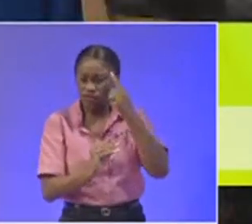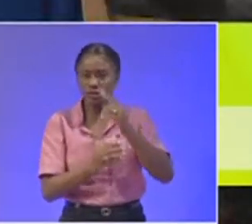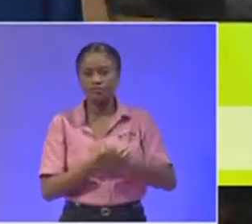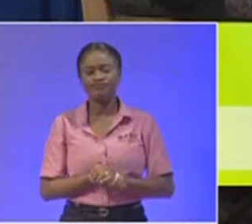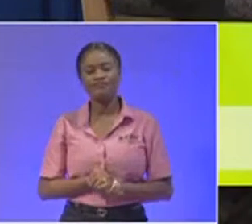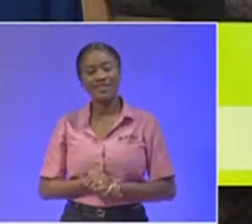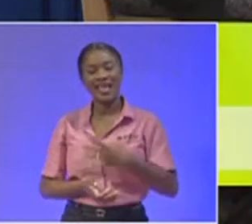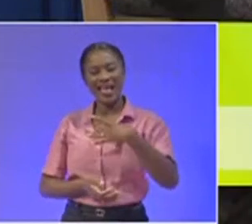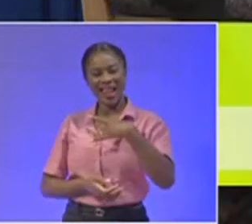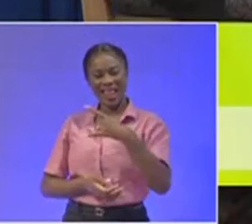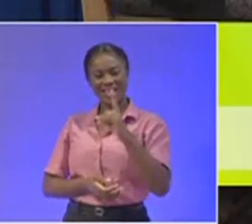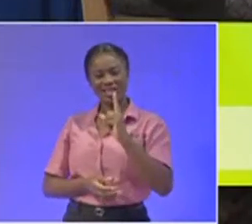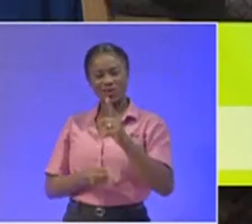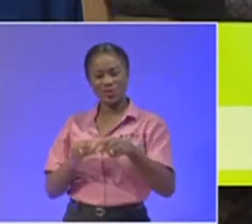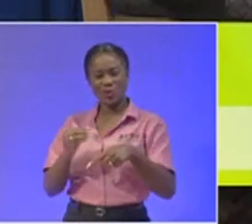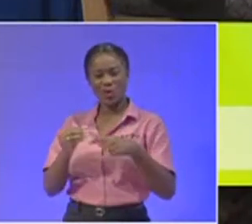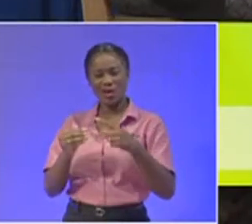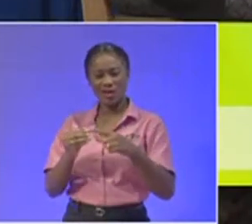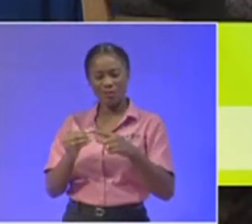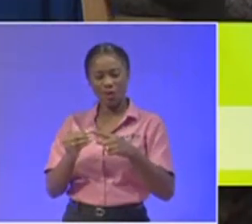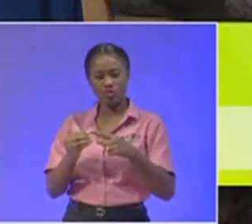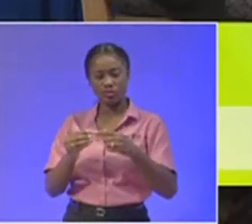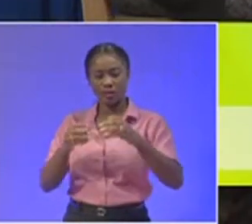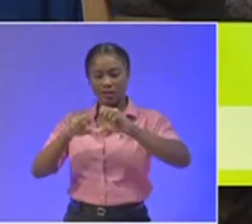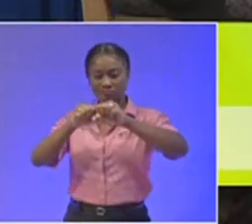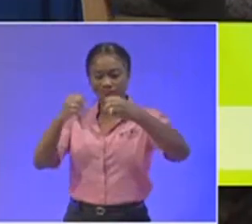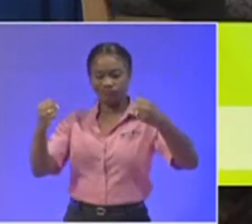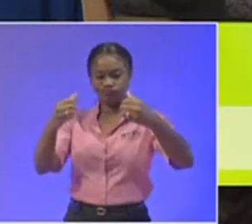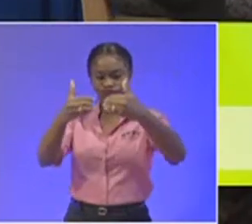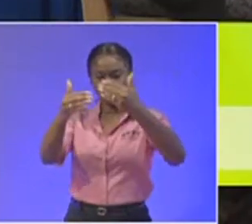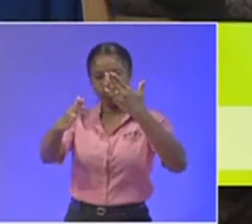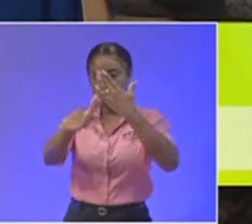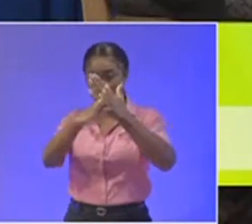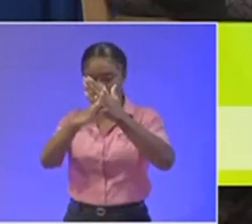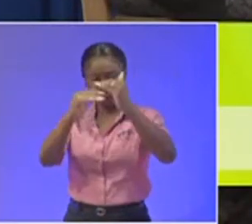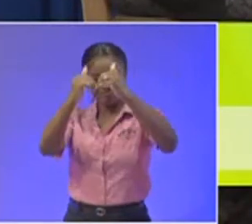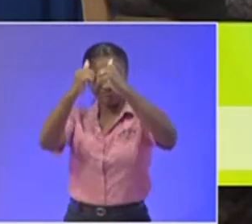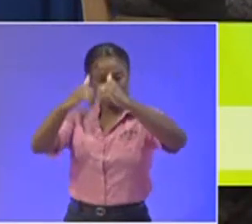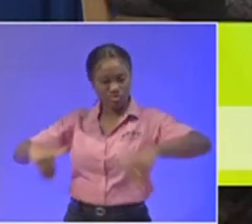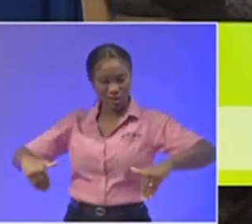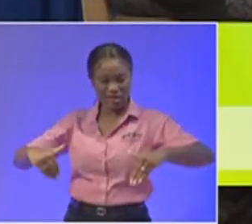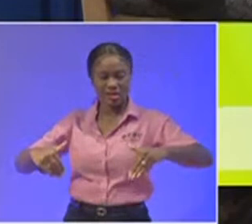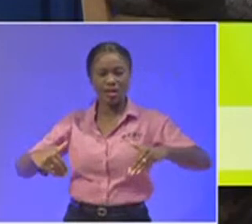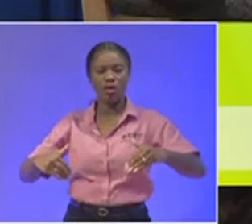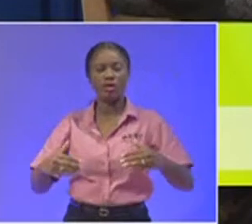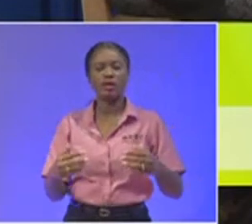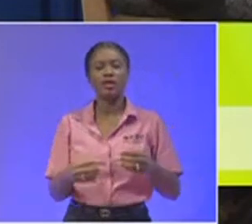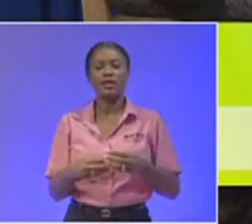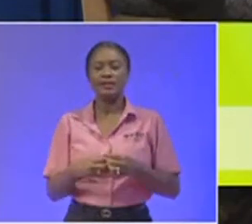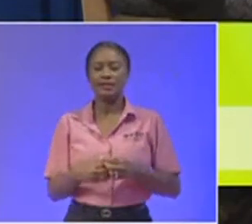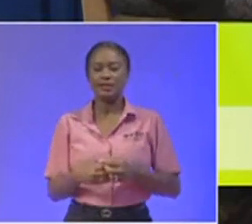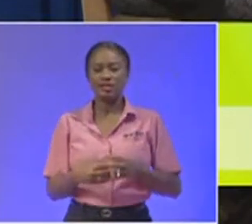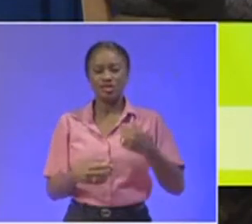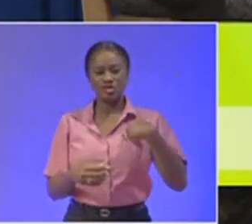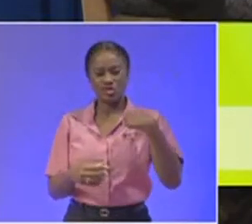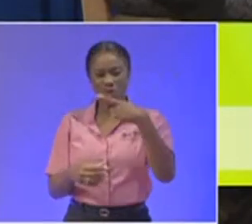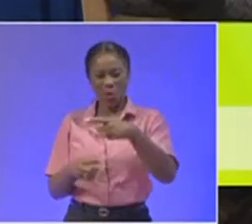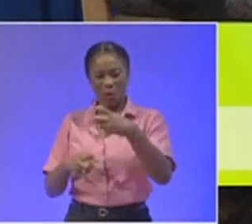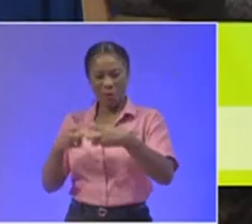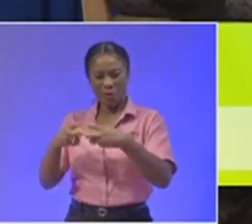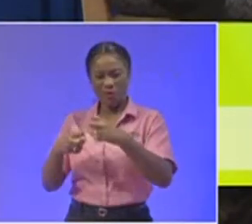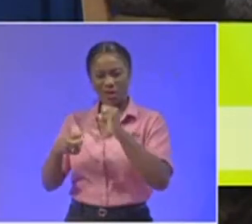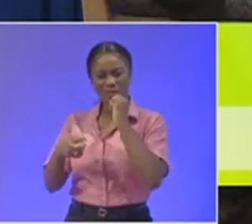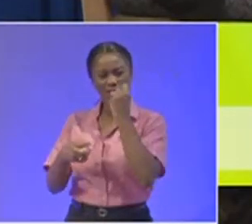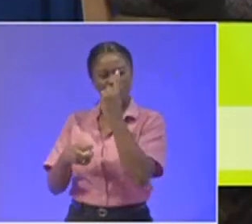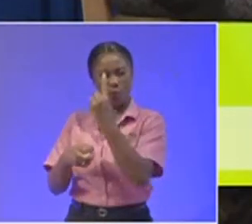it seems as though you're talking about breaking down silos, because I think sometimes it's not realized that a problem here is almost like a